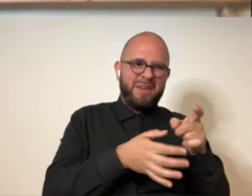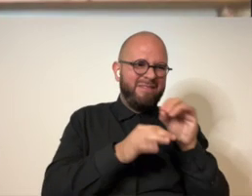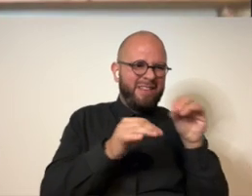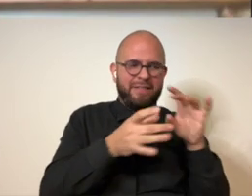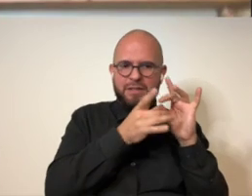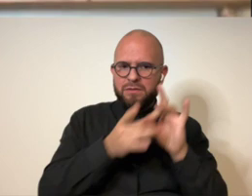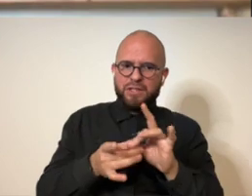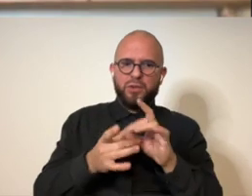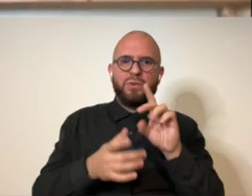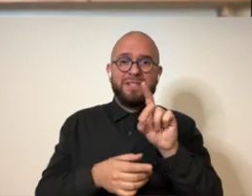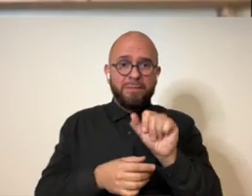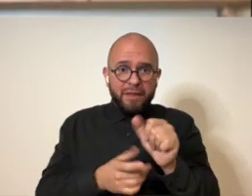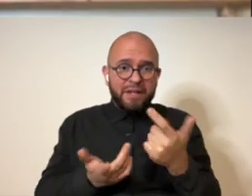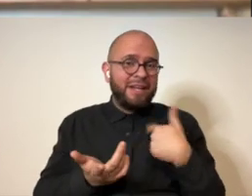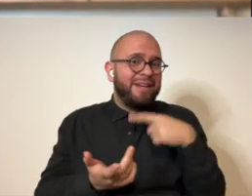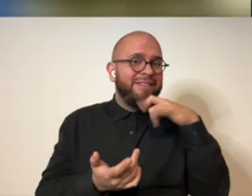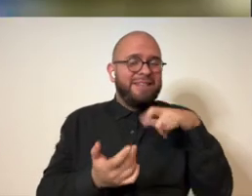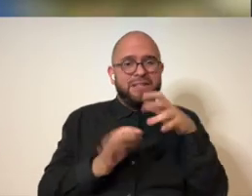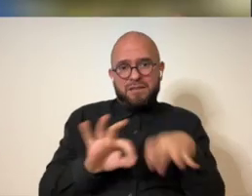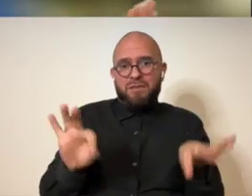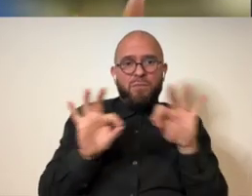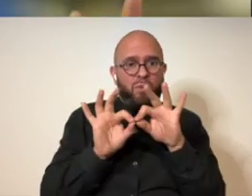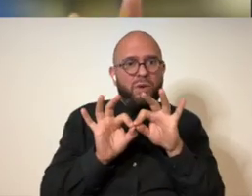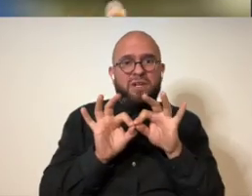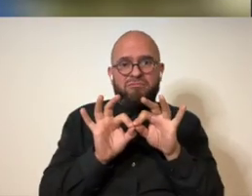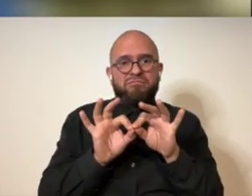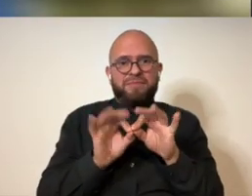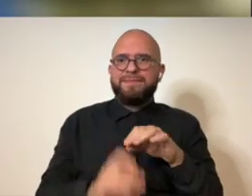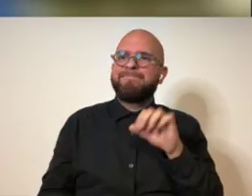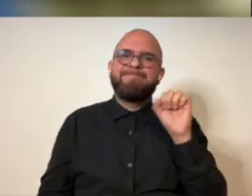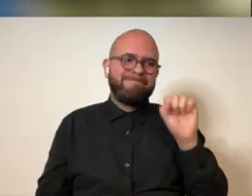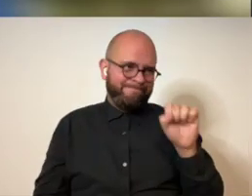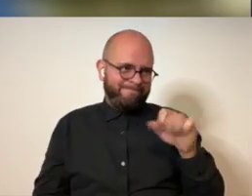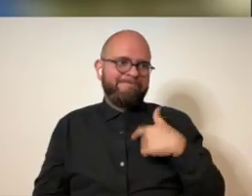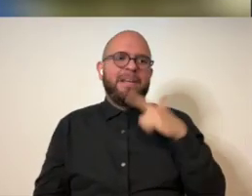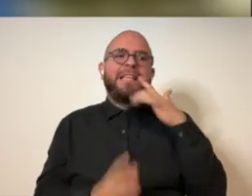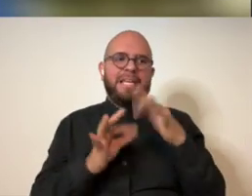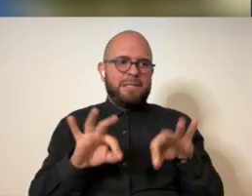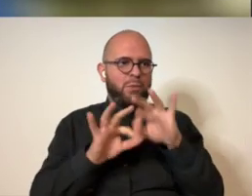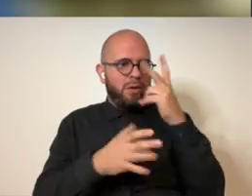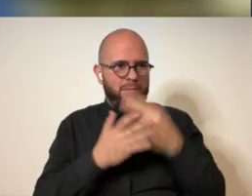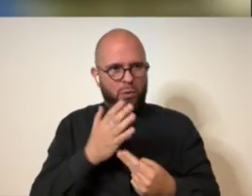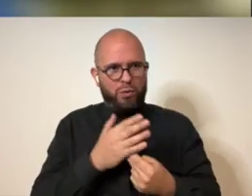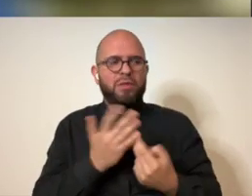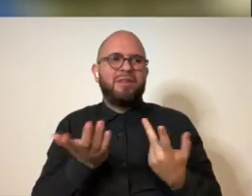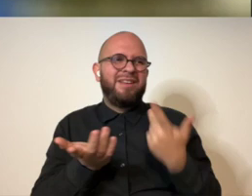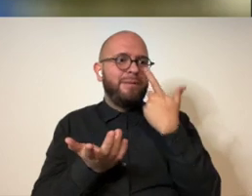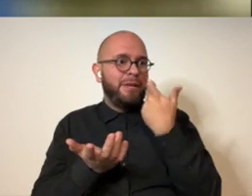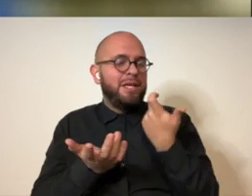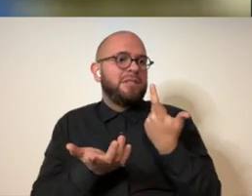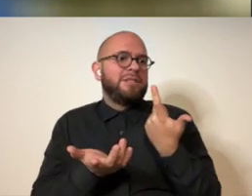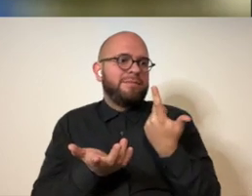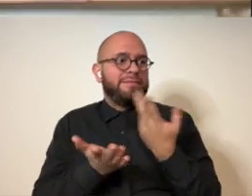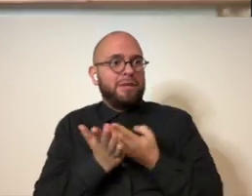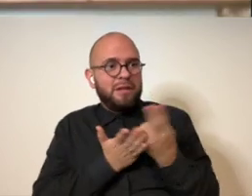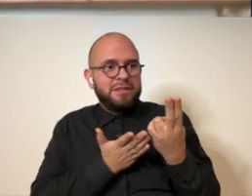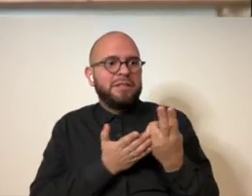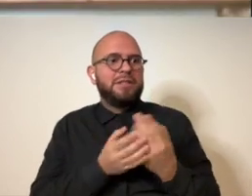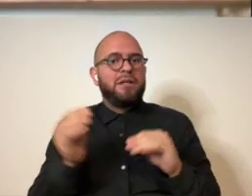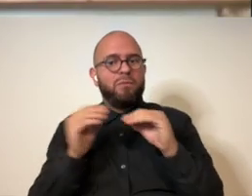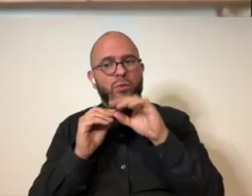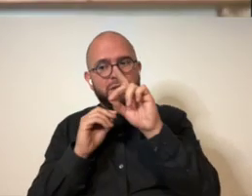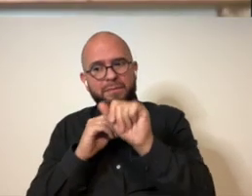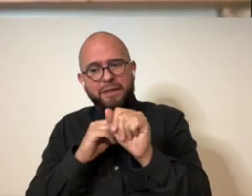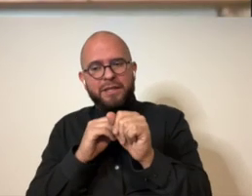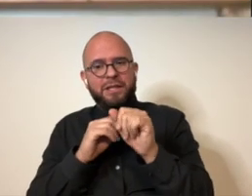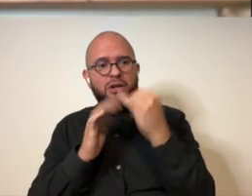in mainstream shows that maybe have nothing to do with disability. And I think that's really important. Yeah, I think it's